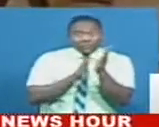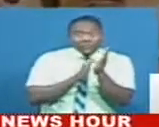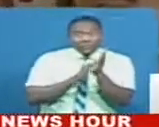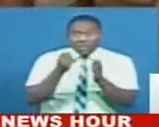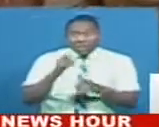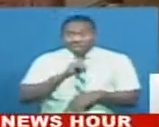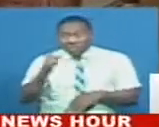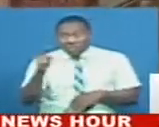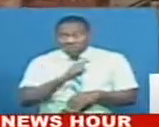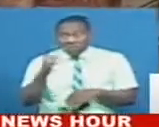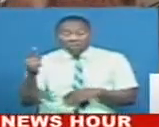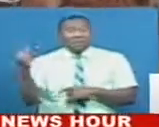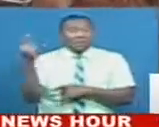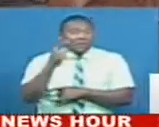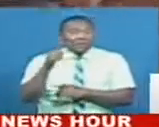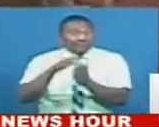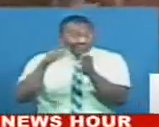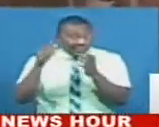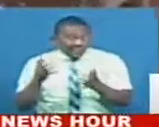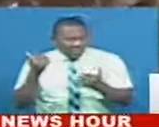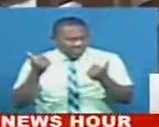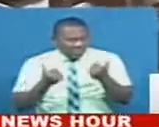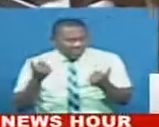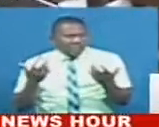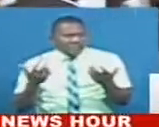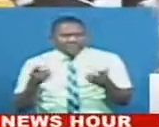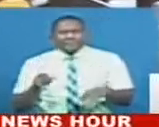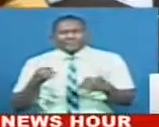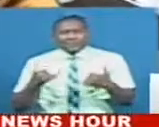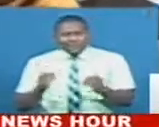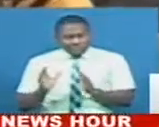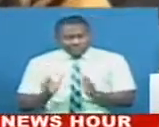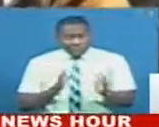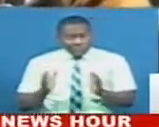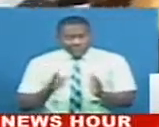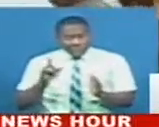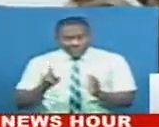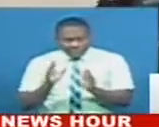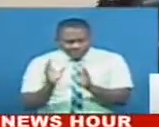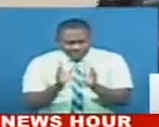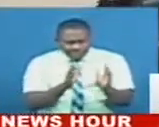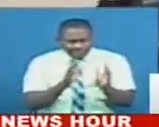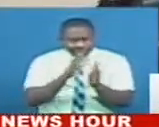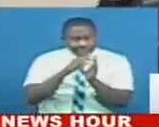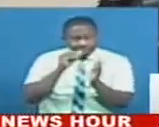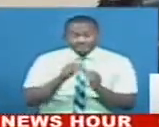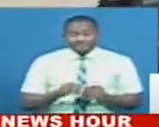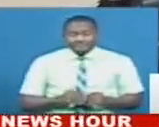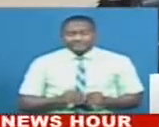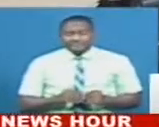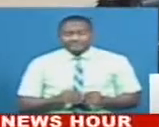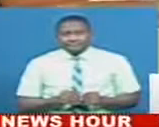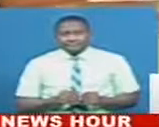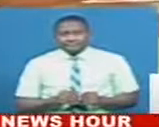Mrs. Cassandra Chumampofo encouraged candidates to pay much attention to the program codes they choose. When they are choosing the